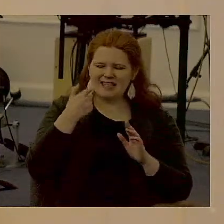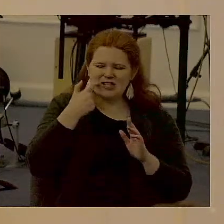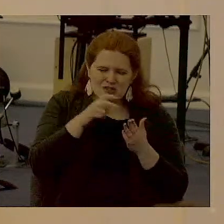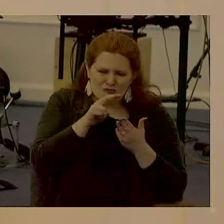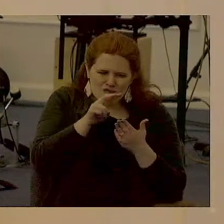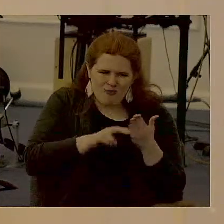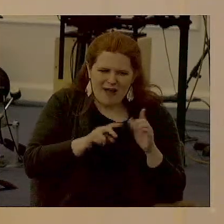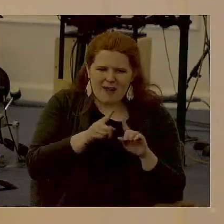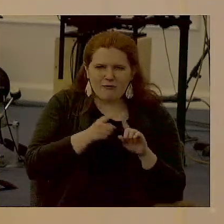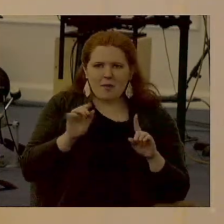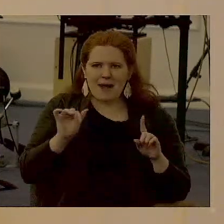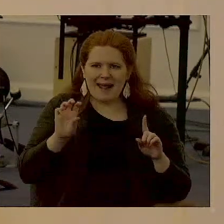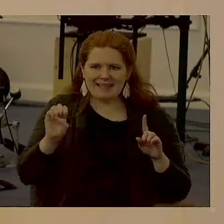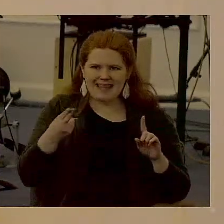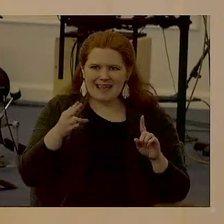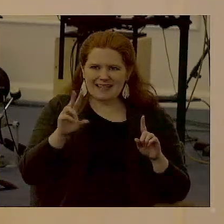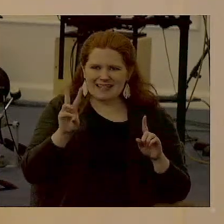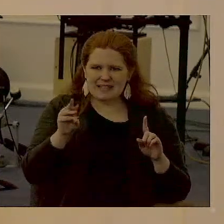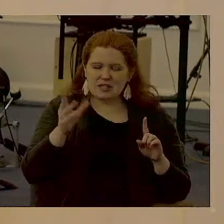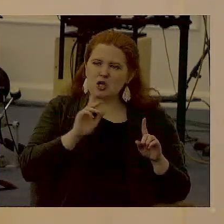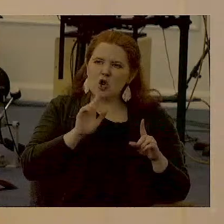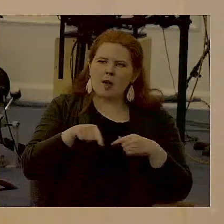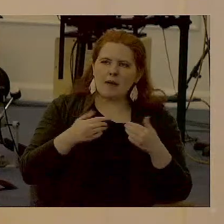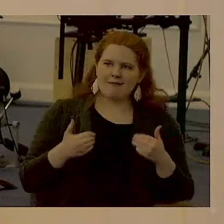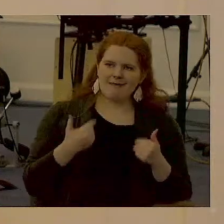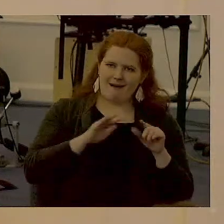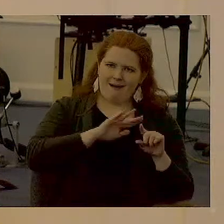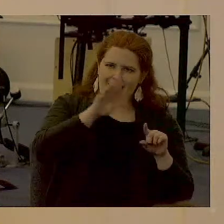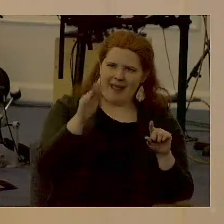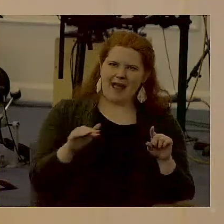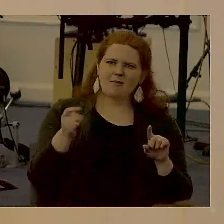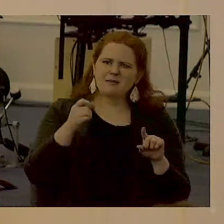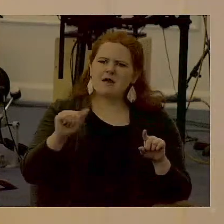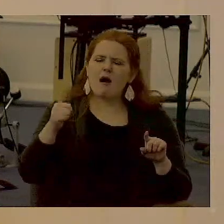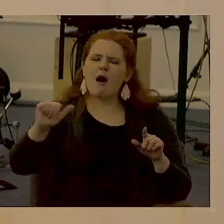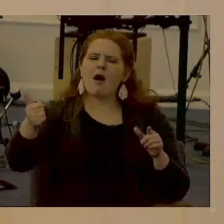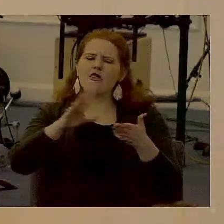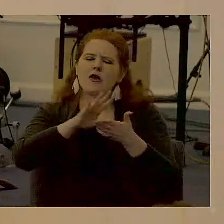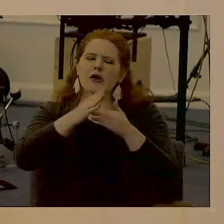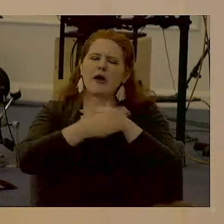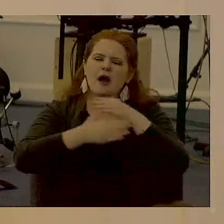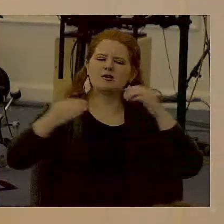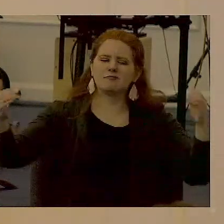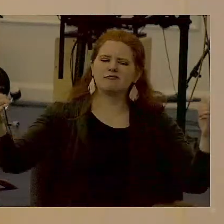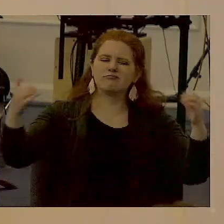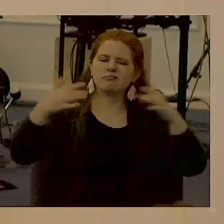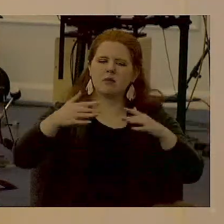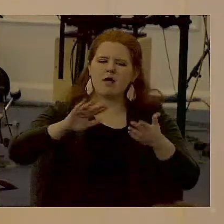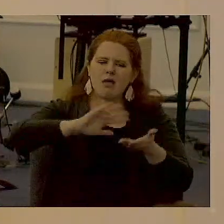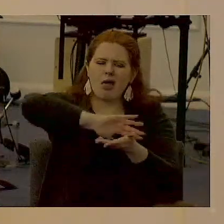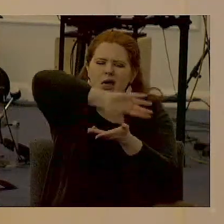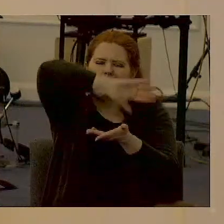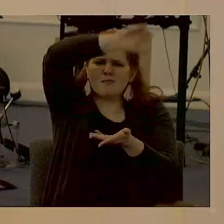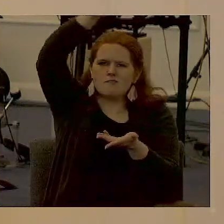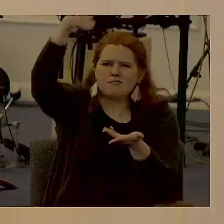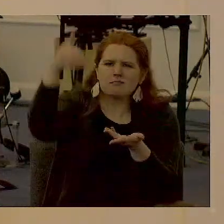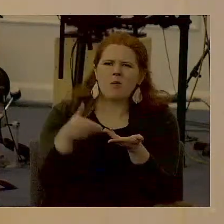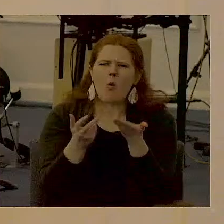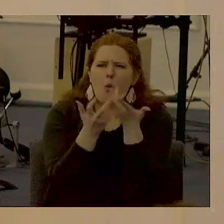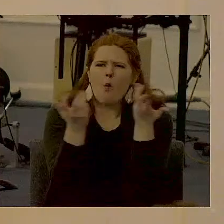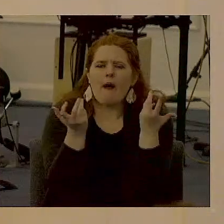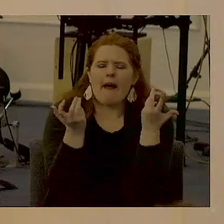60, where it talks about the young camels coming from these other countries, and they're loaded up with what? They're loaded up